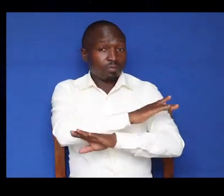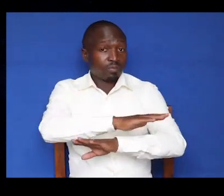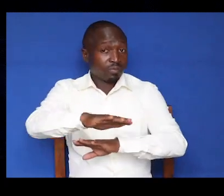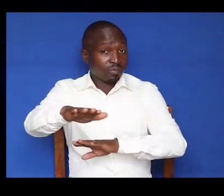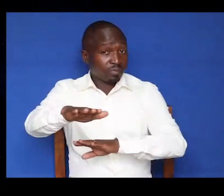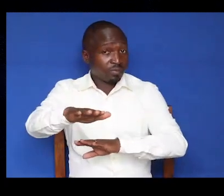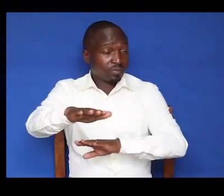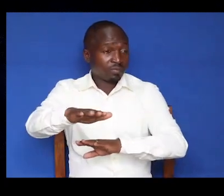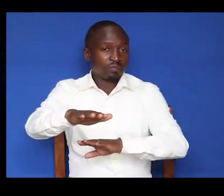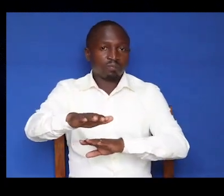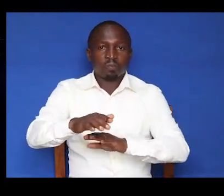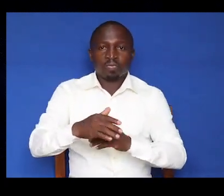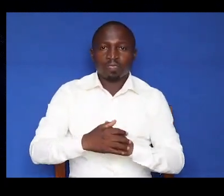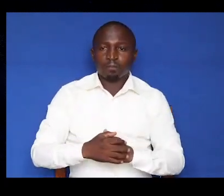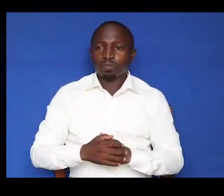has